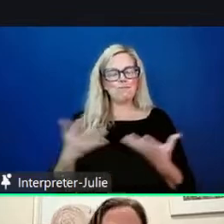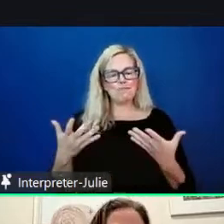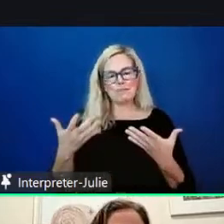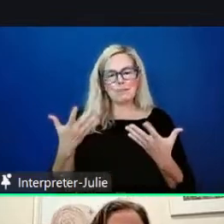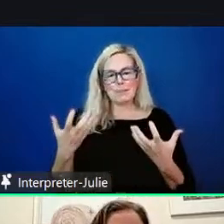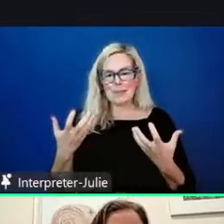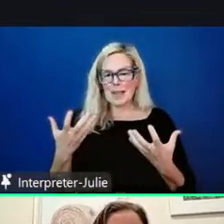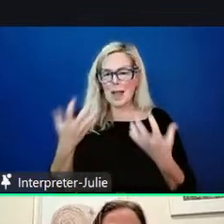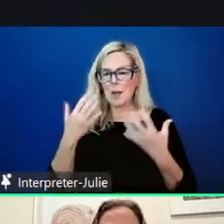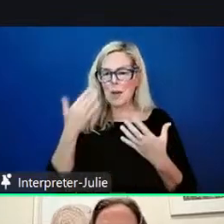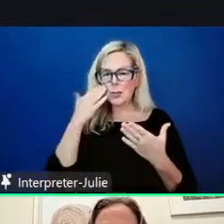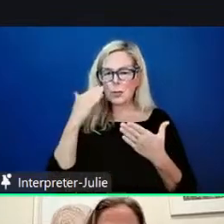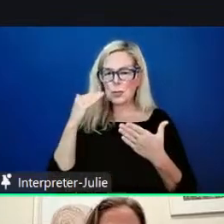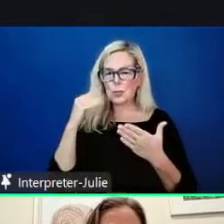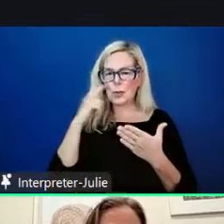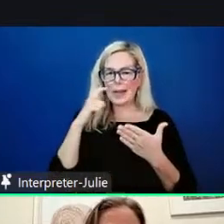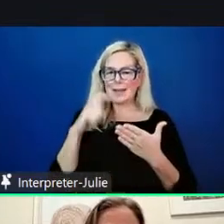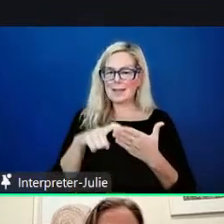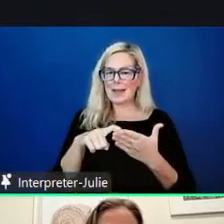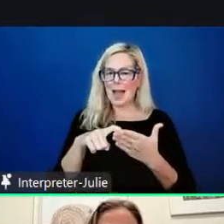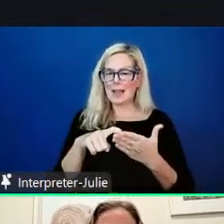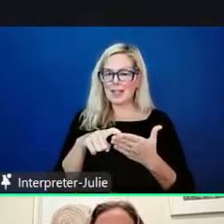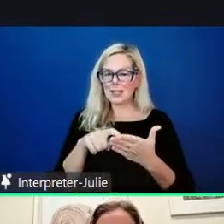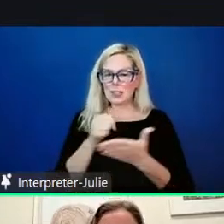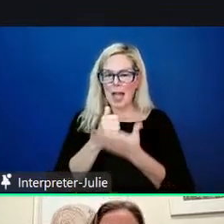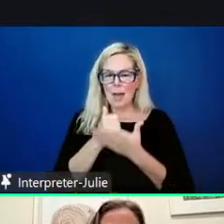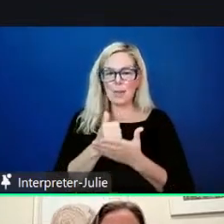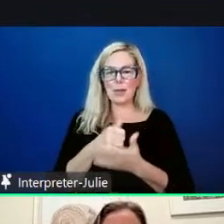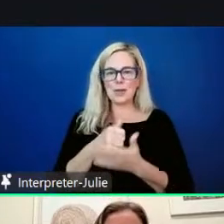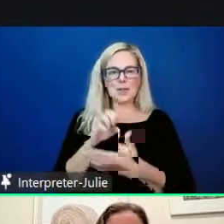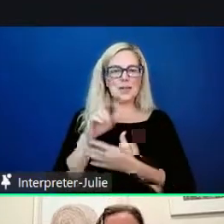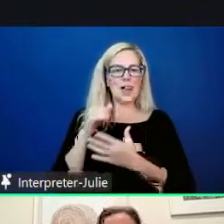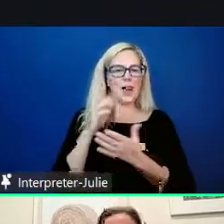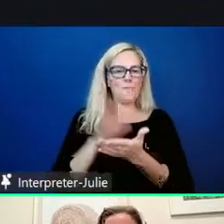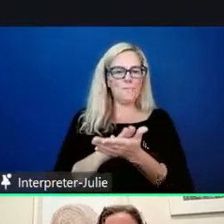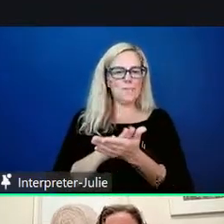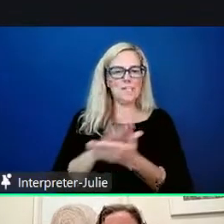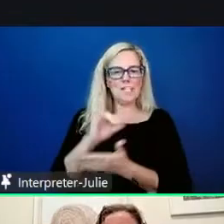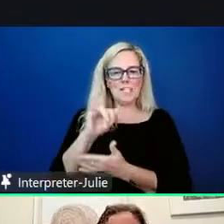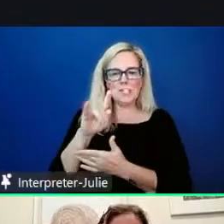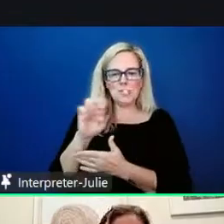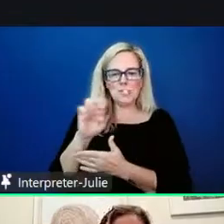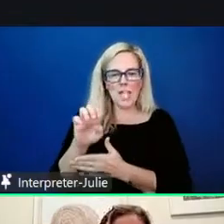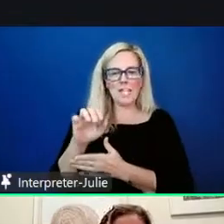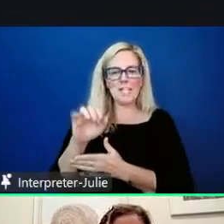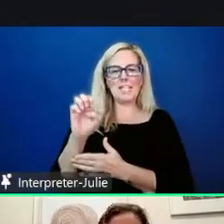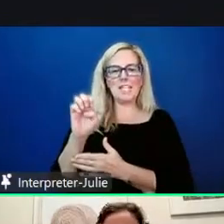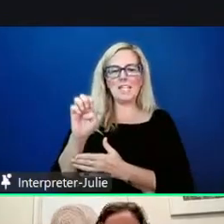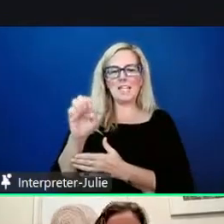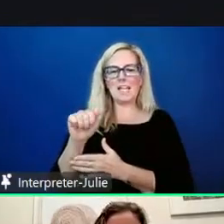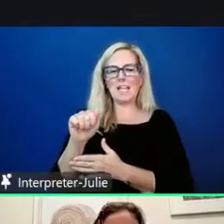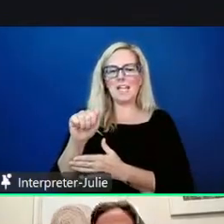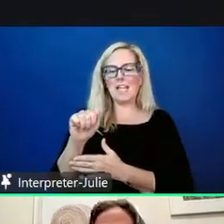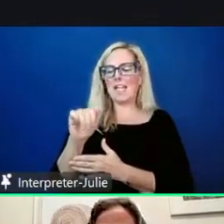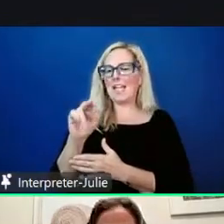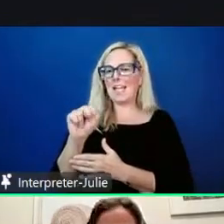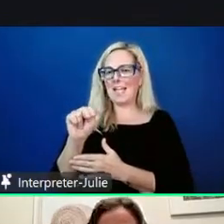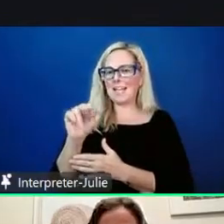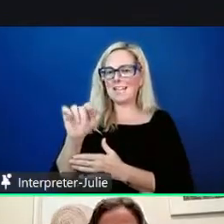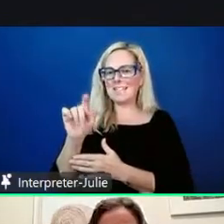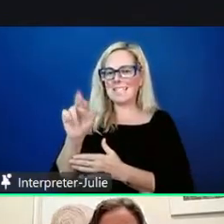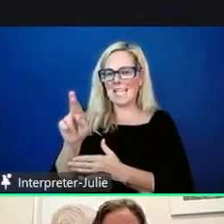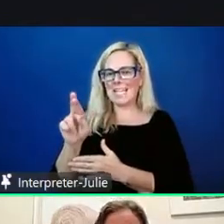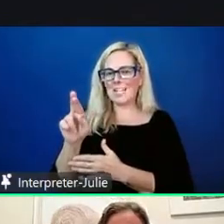all of our helpers, especially Alina, Jackie, and Shaylee from NAU's OT program, and Taylor, Victoria,